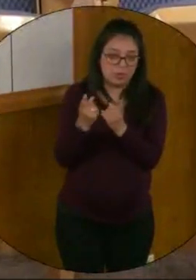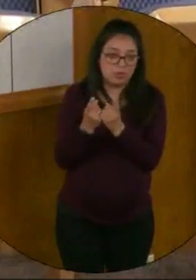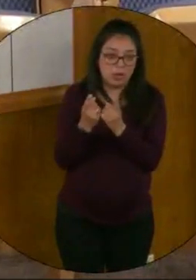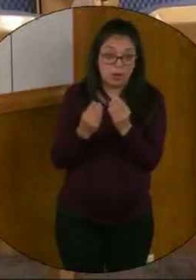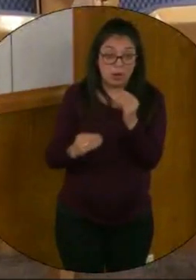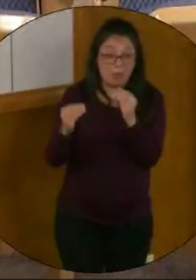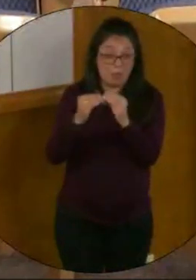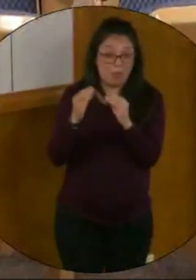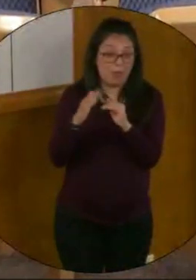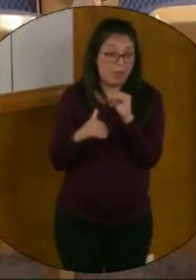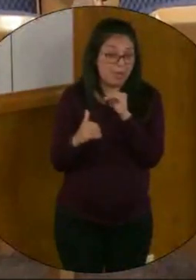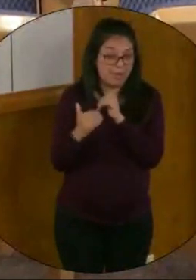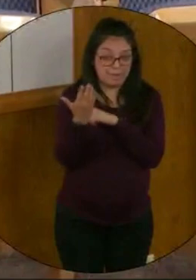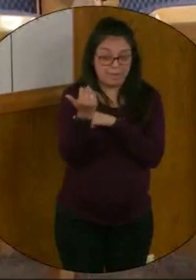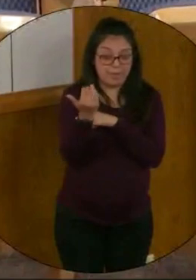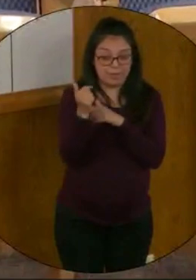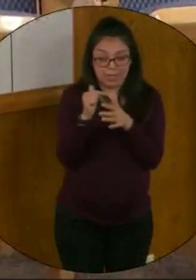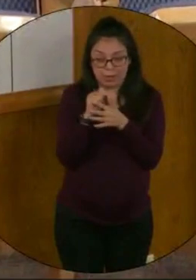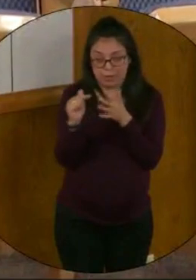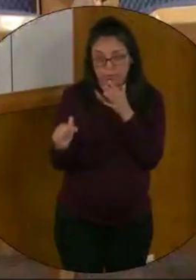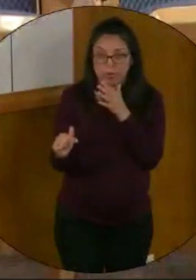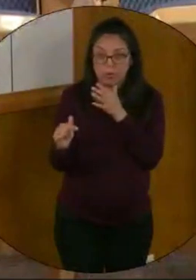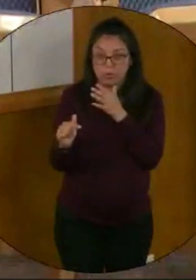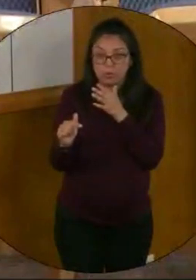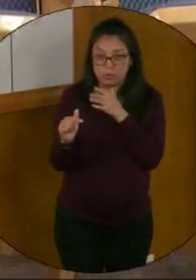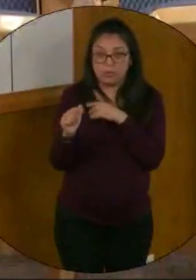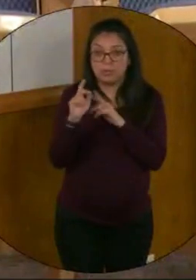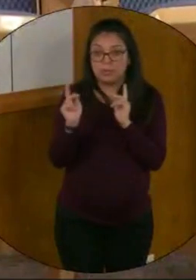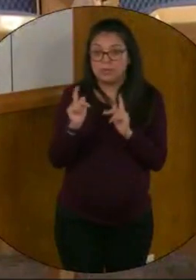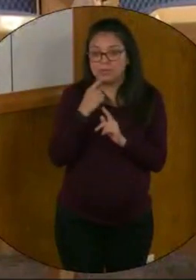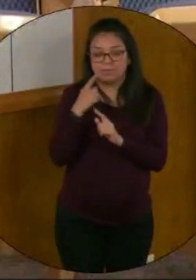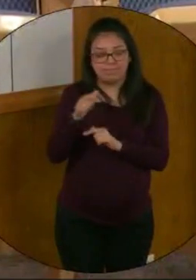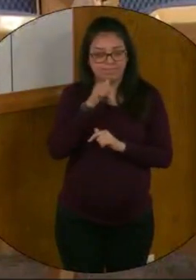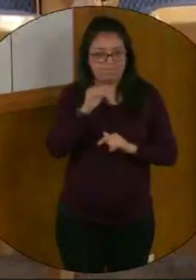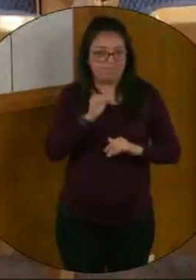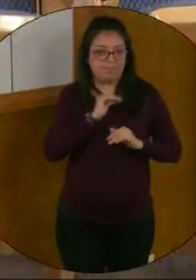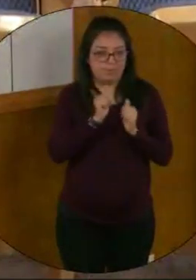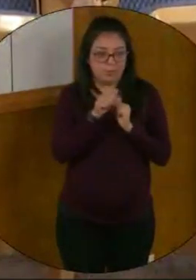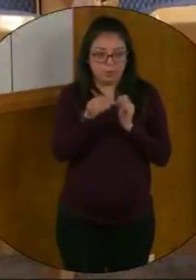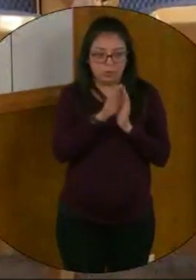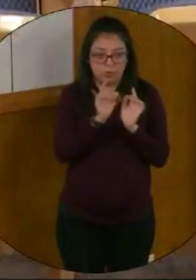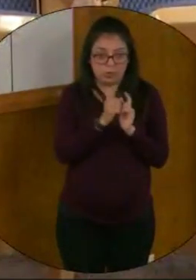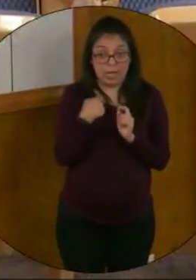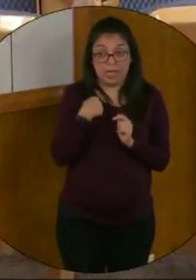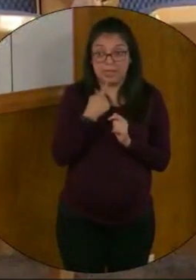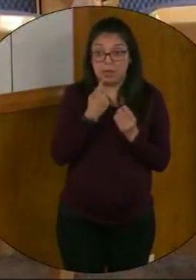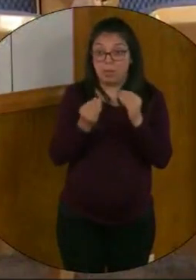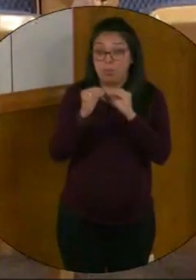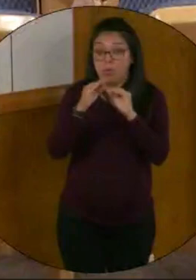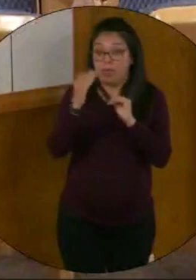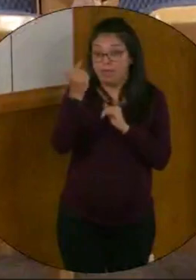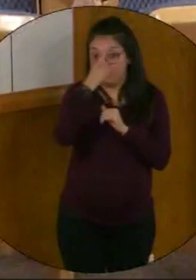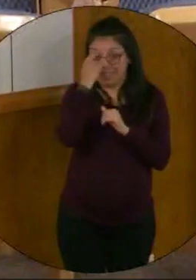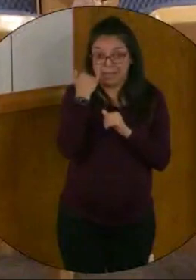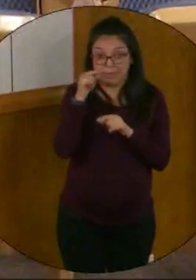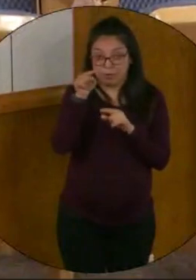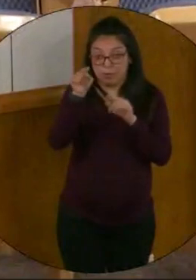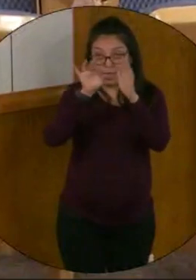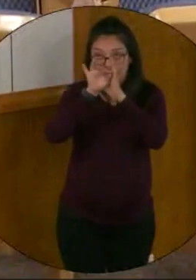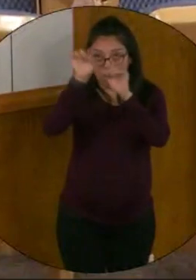than 15 of those said that they were dissatisfied with the district, and I say more than 15 because if you go and count